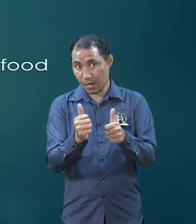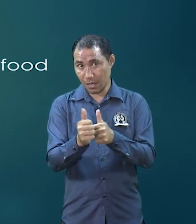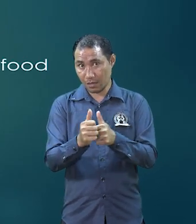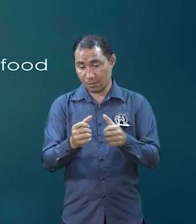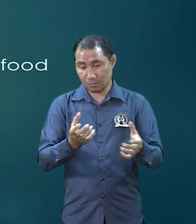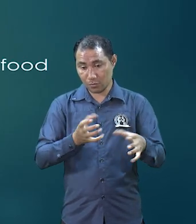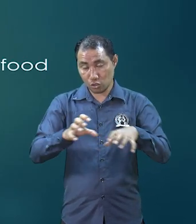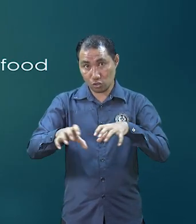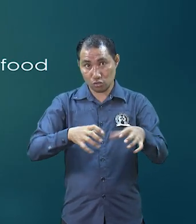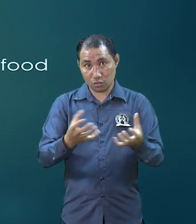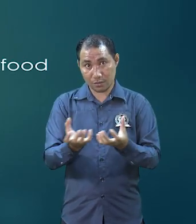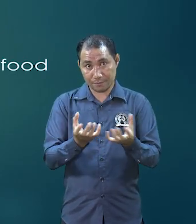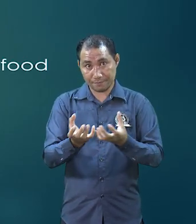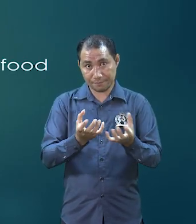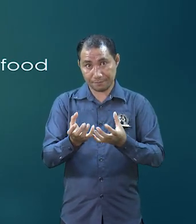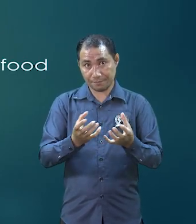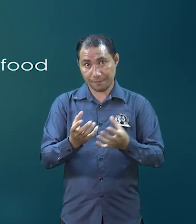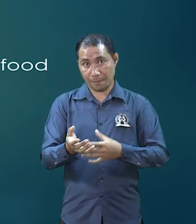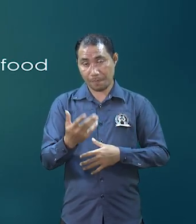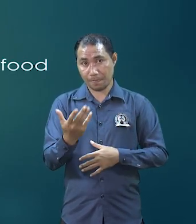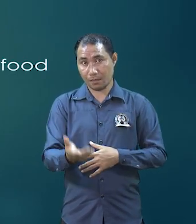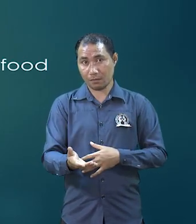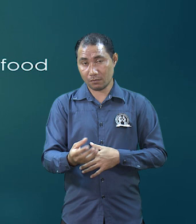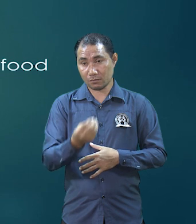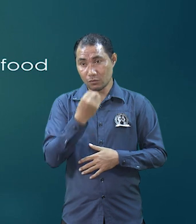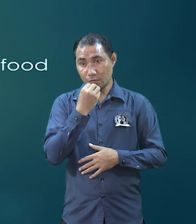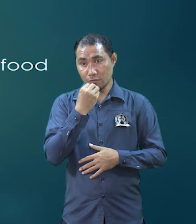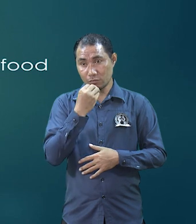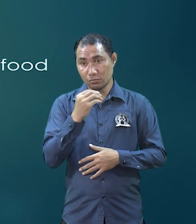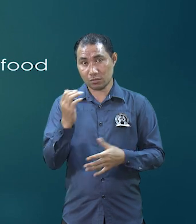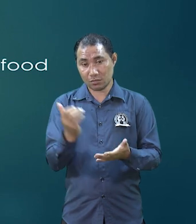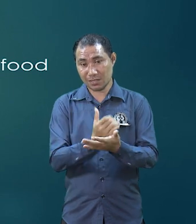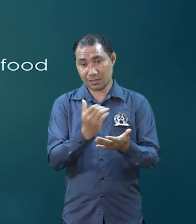preserve food in order to protect us from diseases.